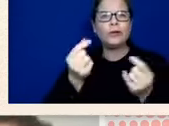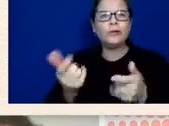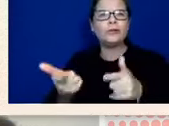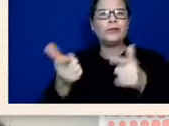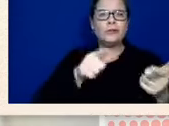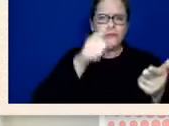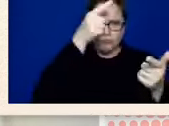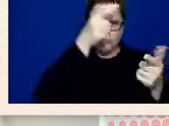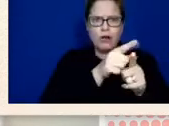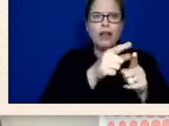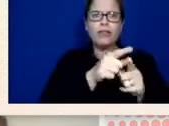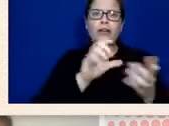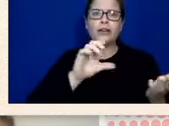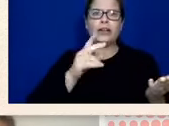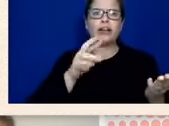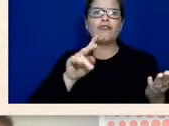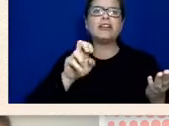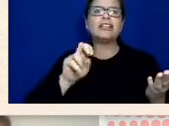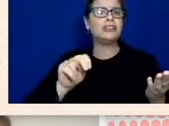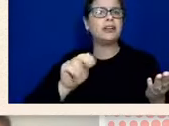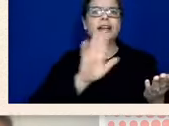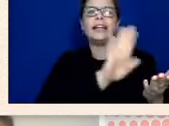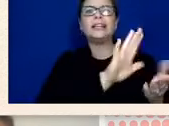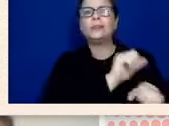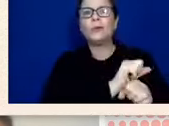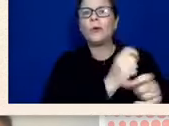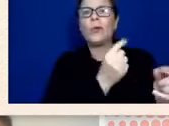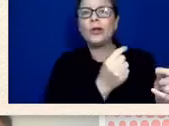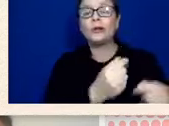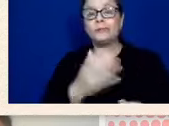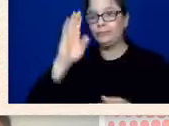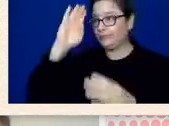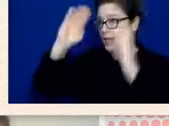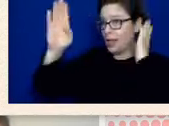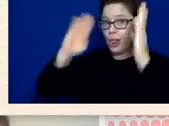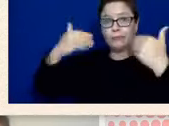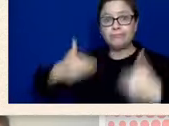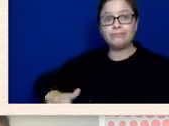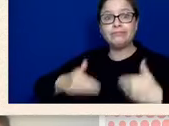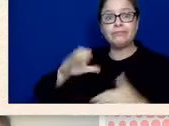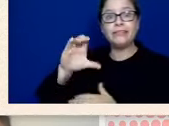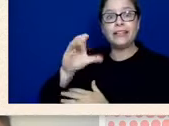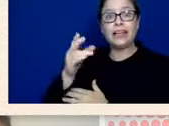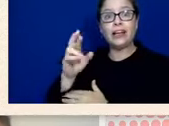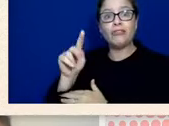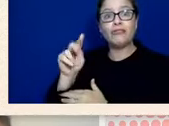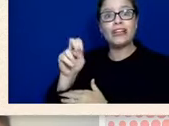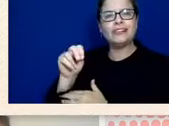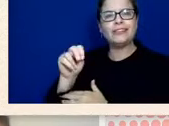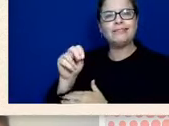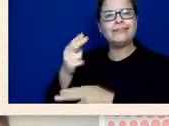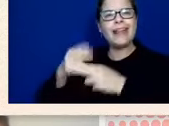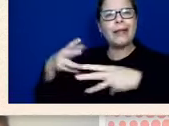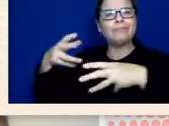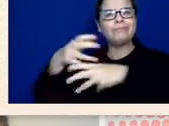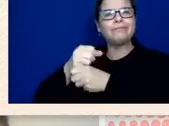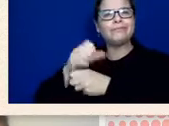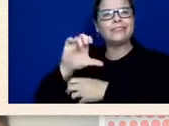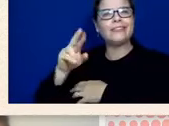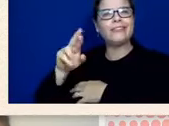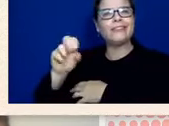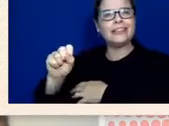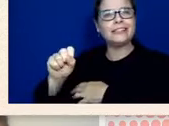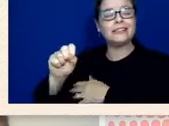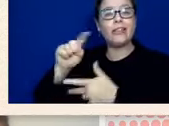Hi, I am Christian. My brother calls me Chris. I am one of 3 older